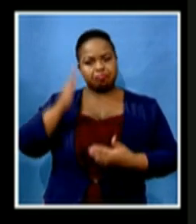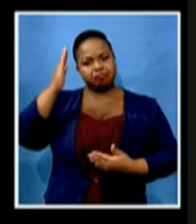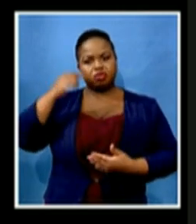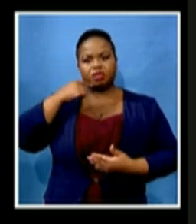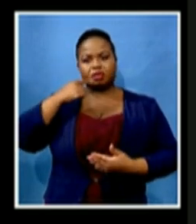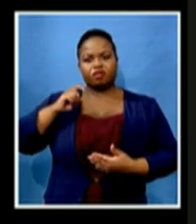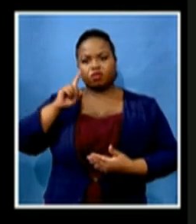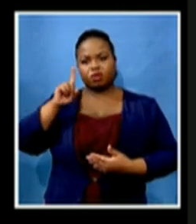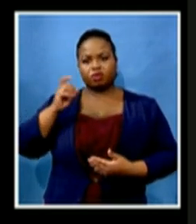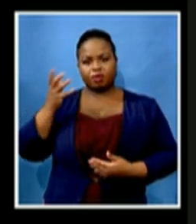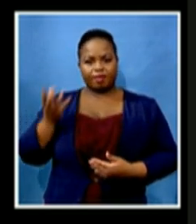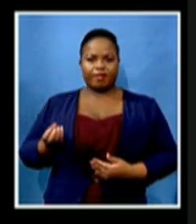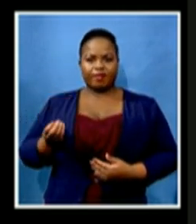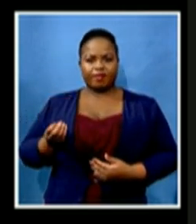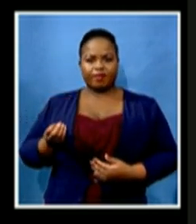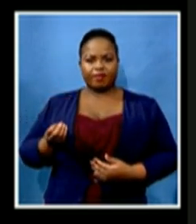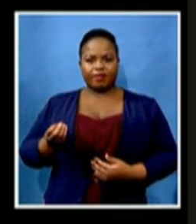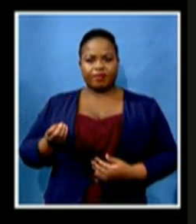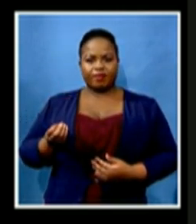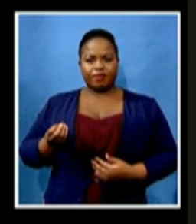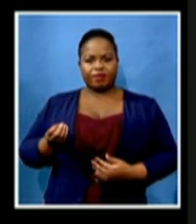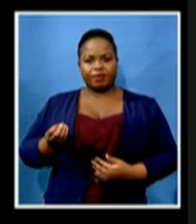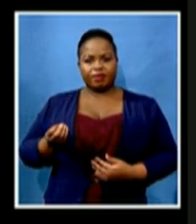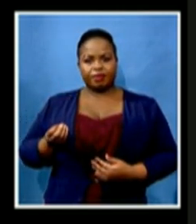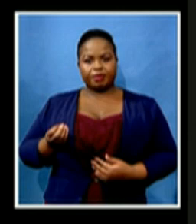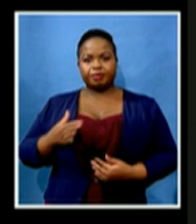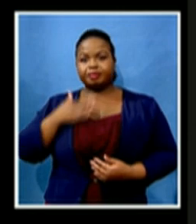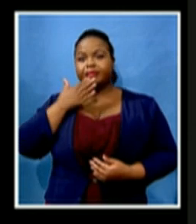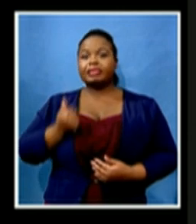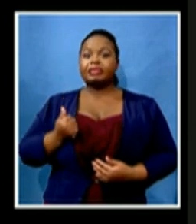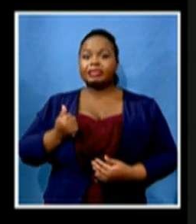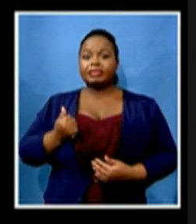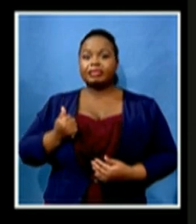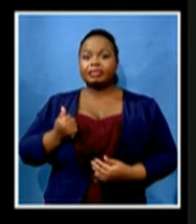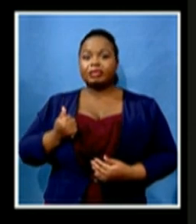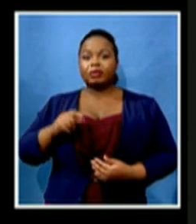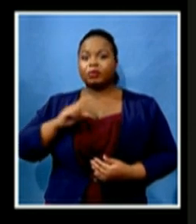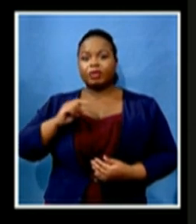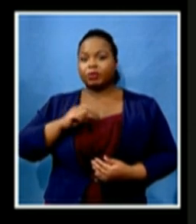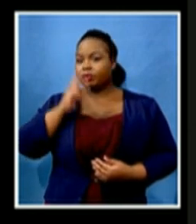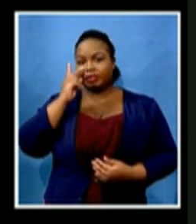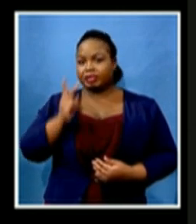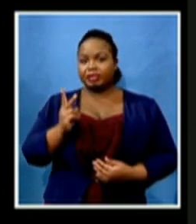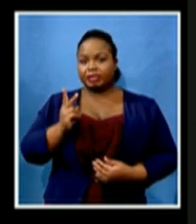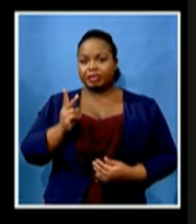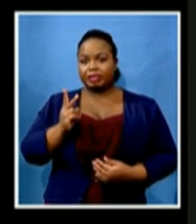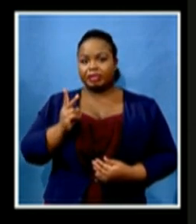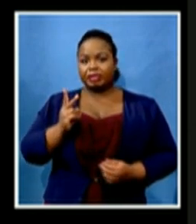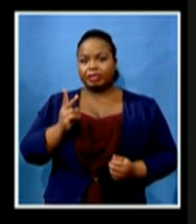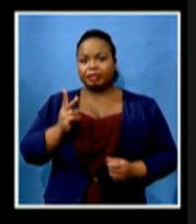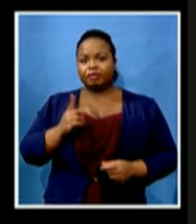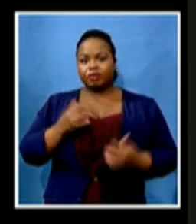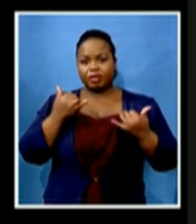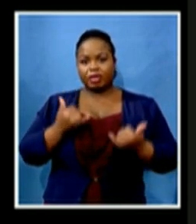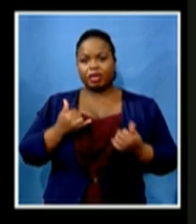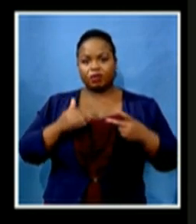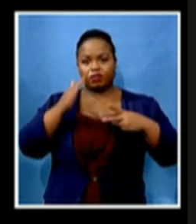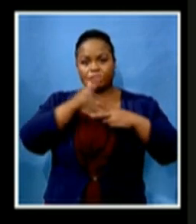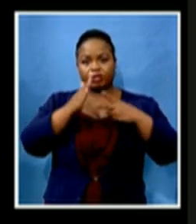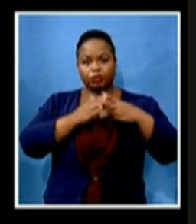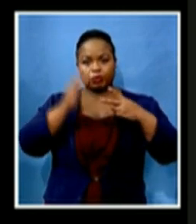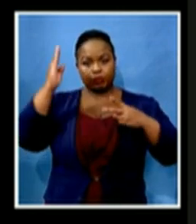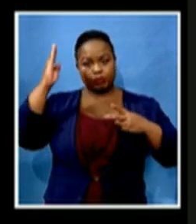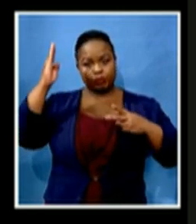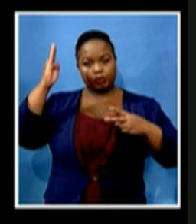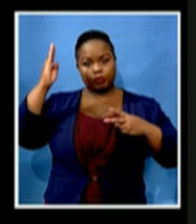digitally, please, as I do not see. Okay, I have at the moment 2 hands, 3 hands. Can we take